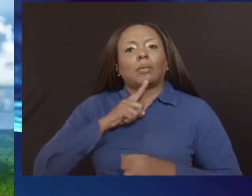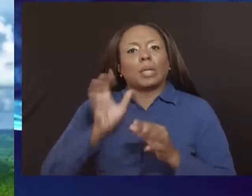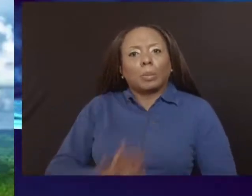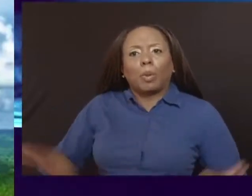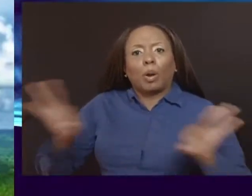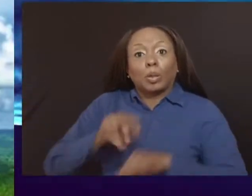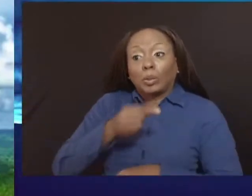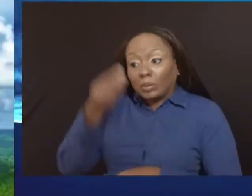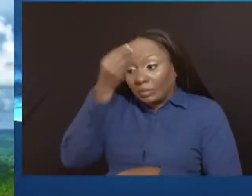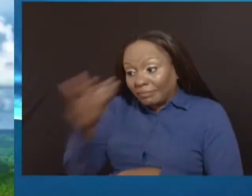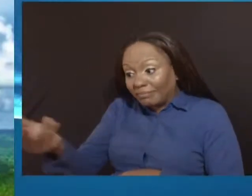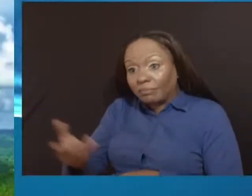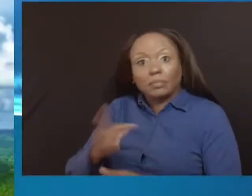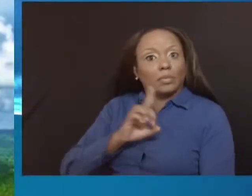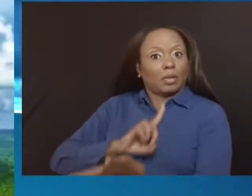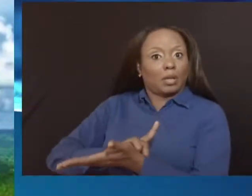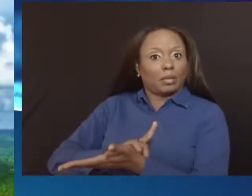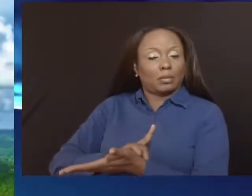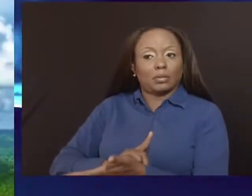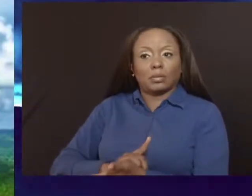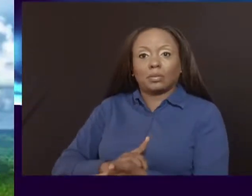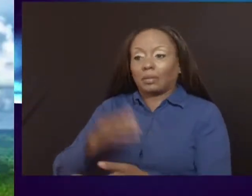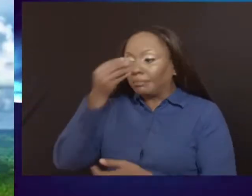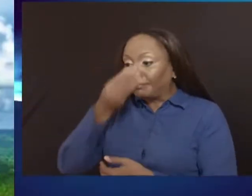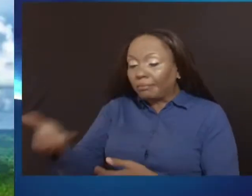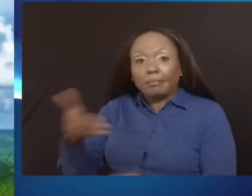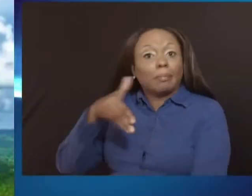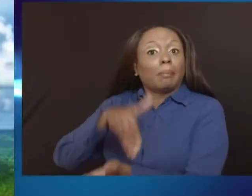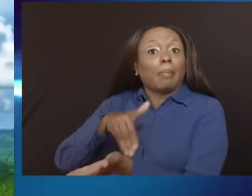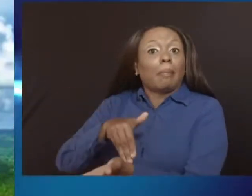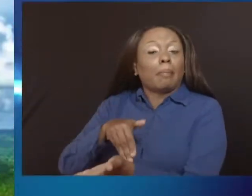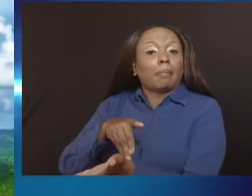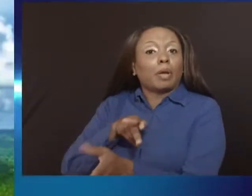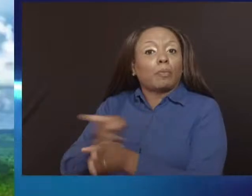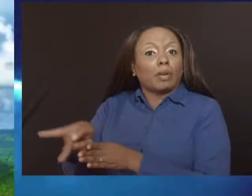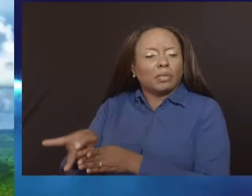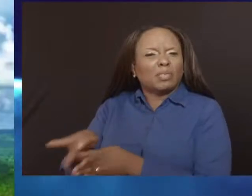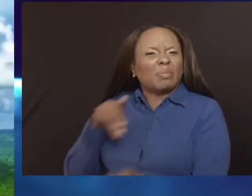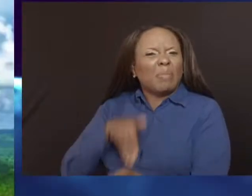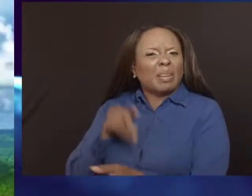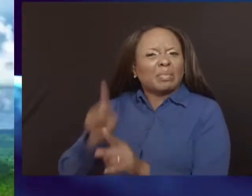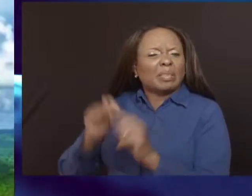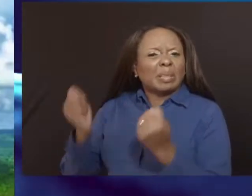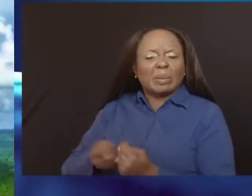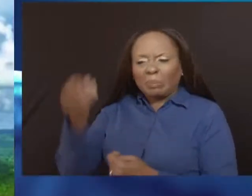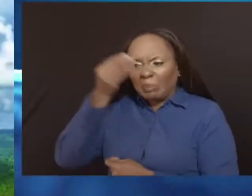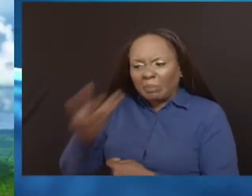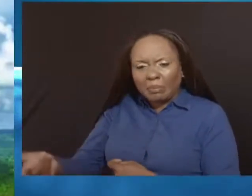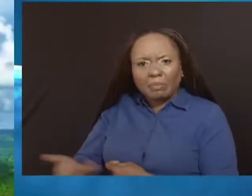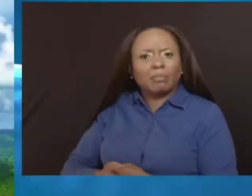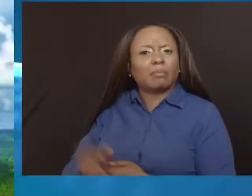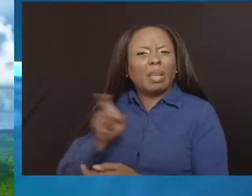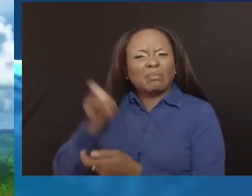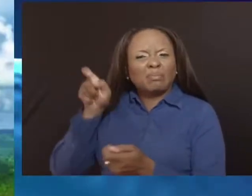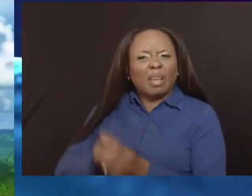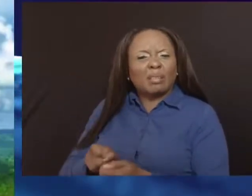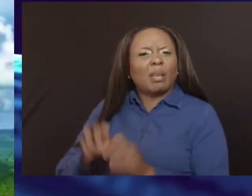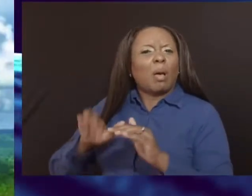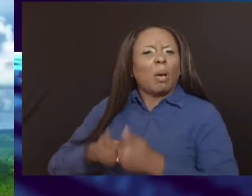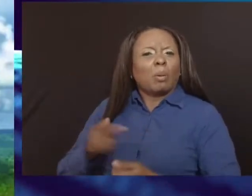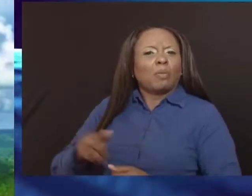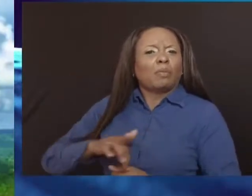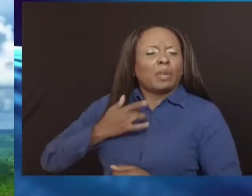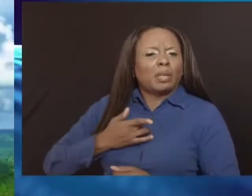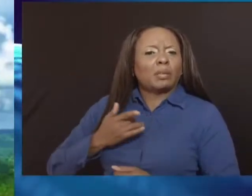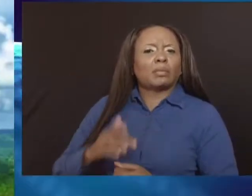to tell the doctor when the doctor or the medical personnel is essentially triaging you, to tell them exactly what you are